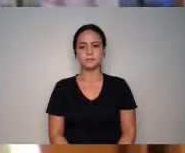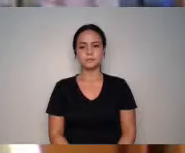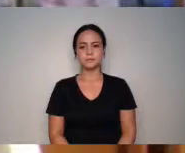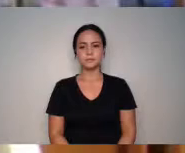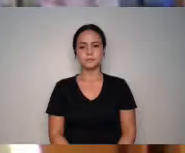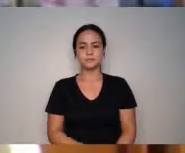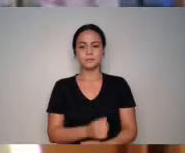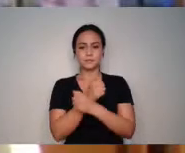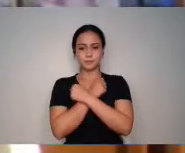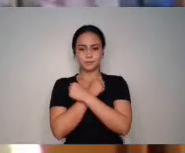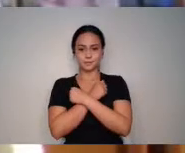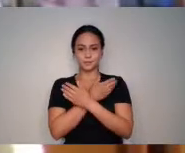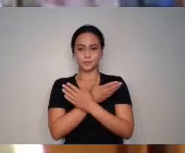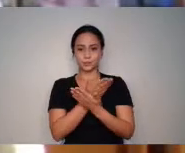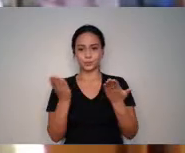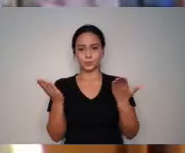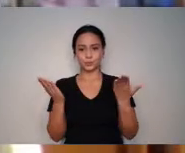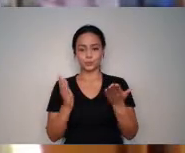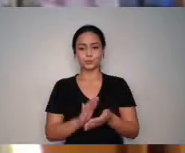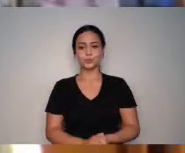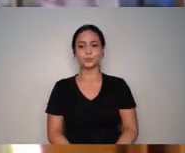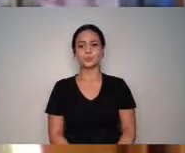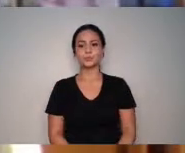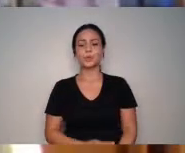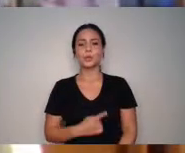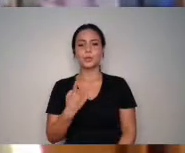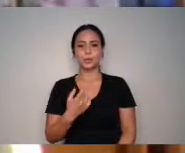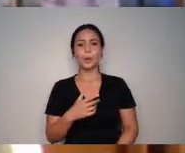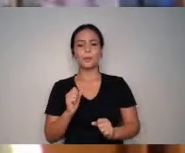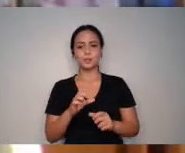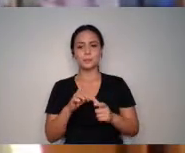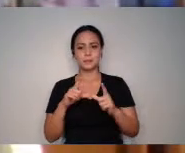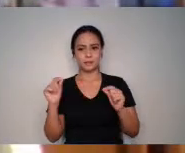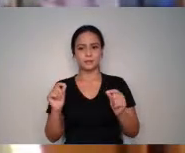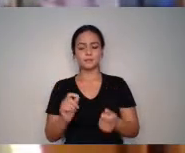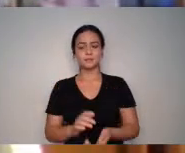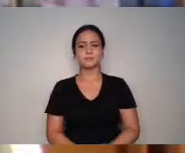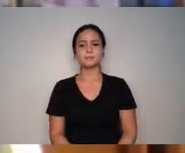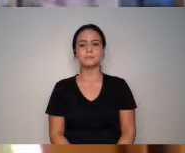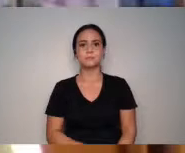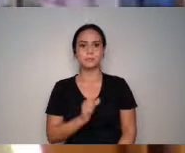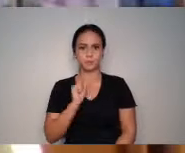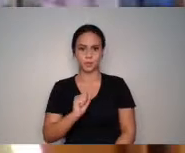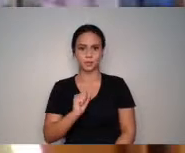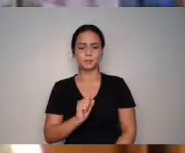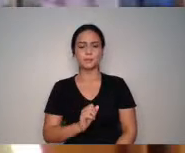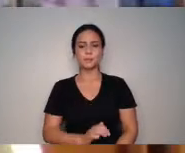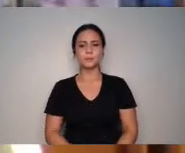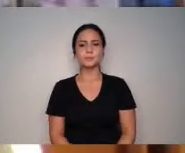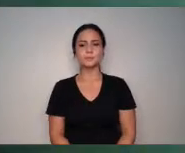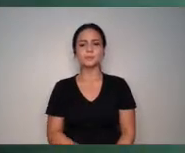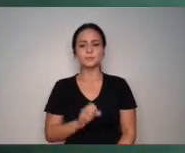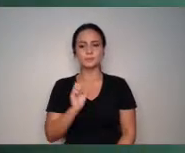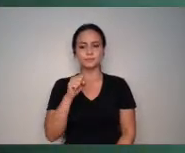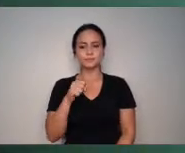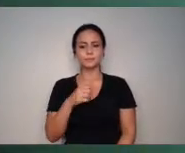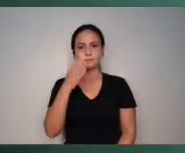again. And I send everyone a big hug. Can we leave the meeting?